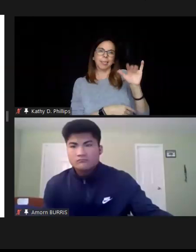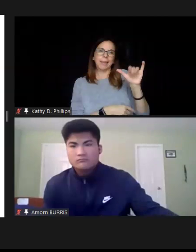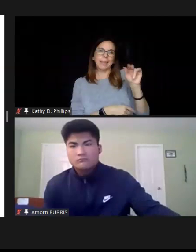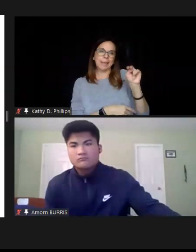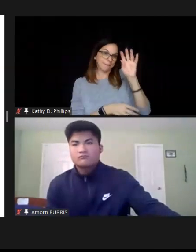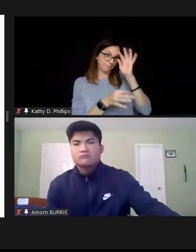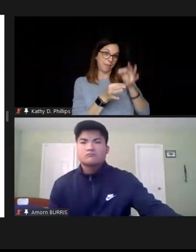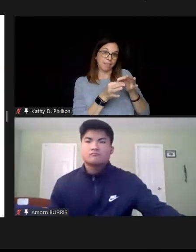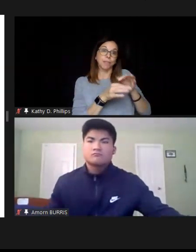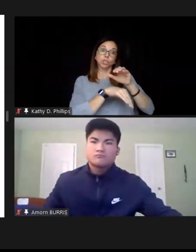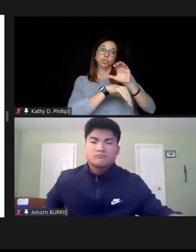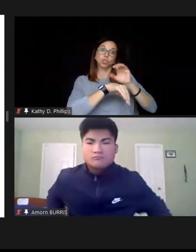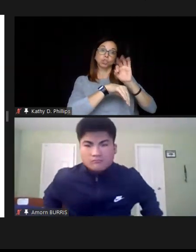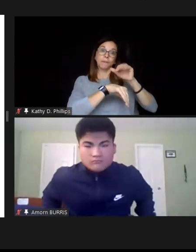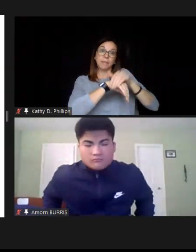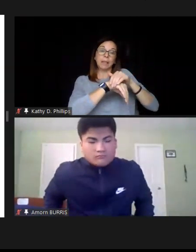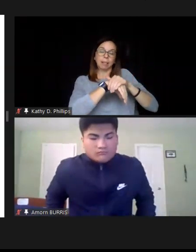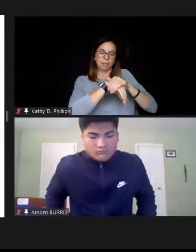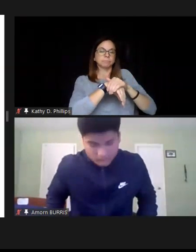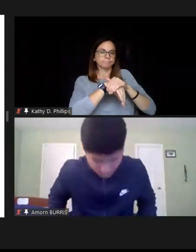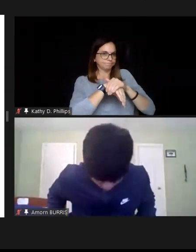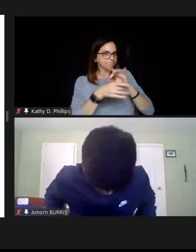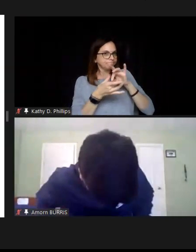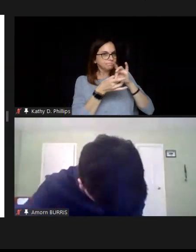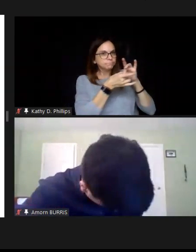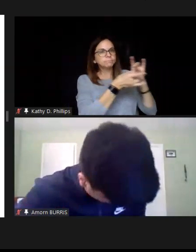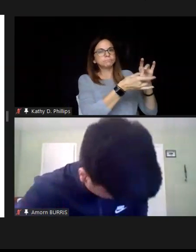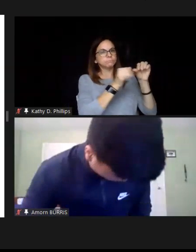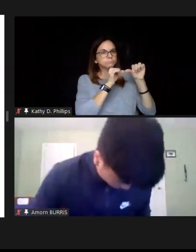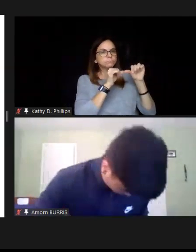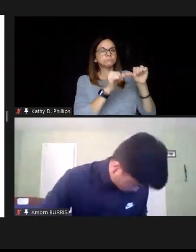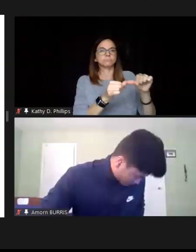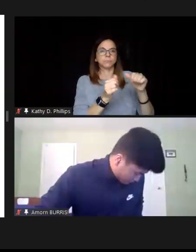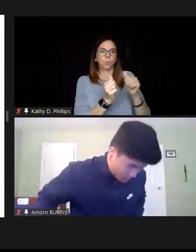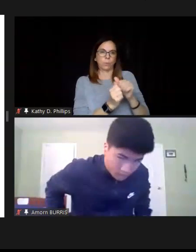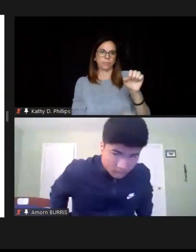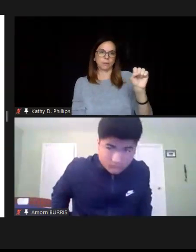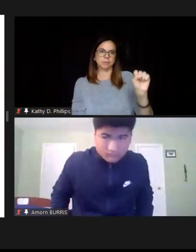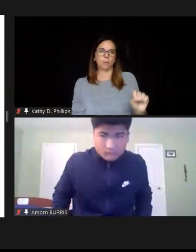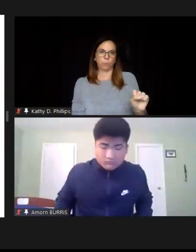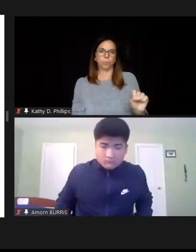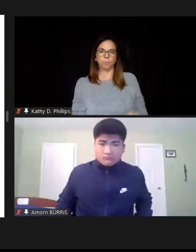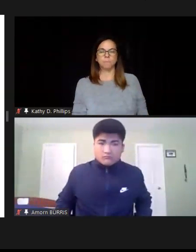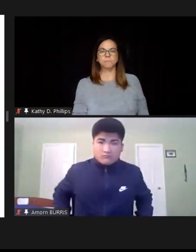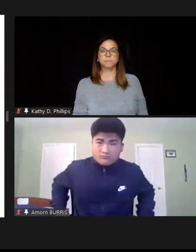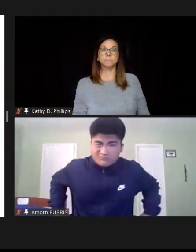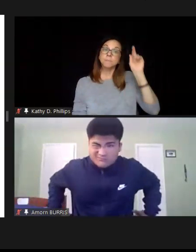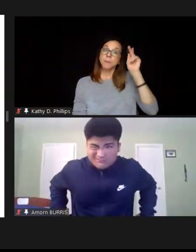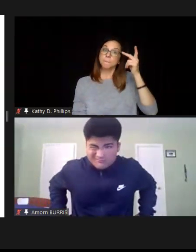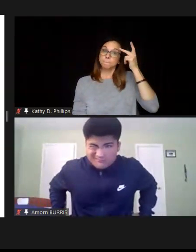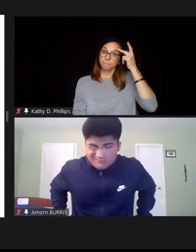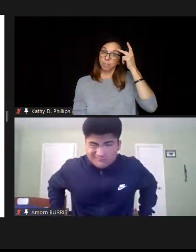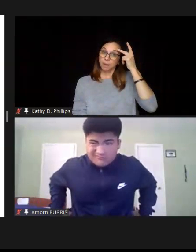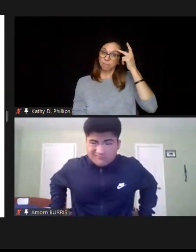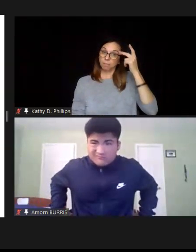And so we see a very strong tie to Great Britain continue in the South. The political life